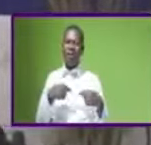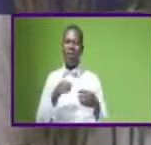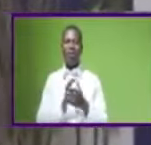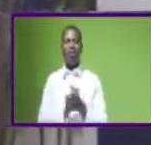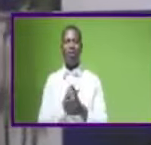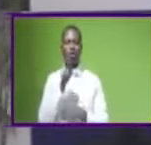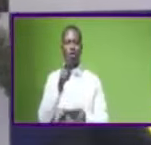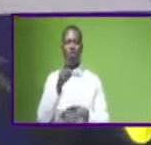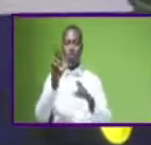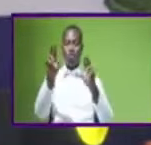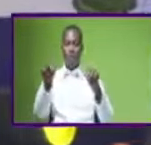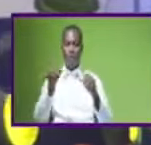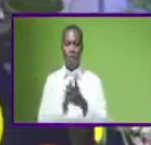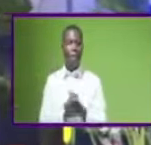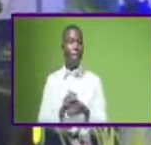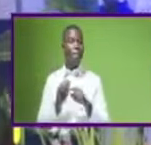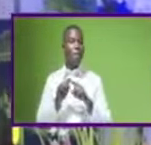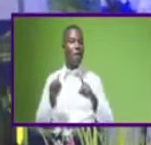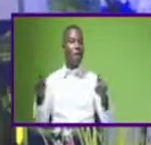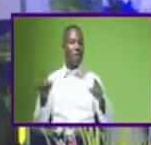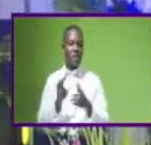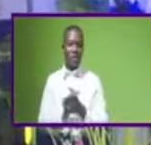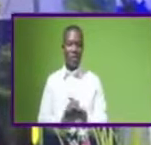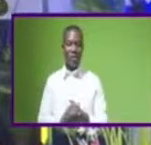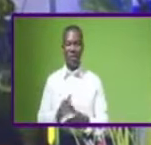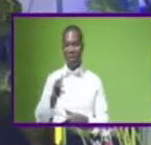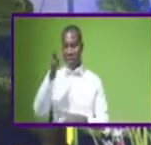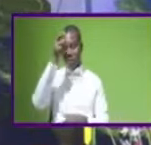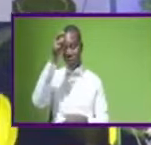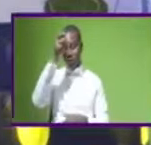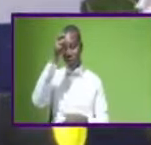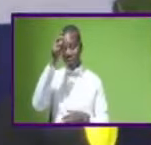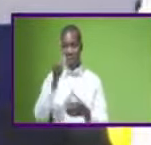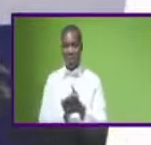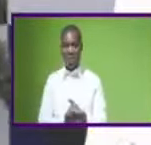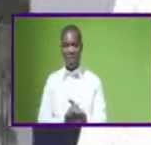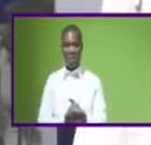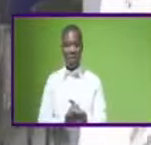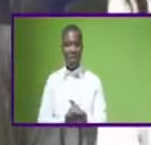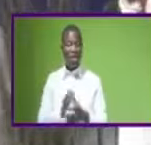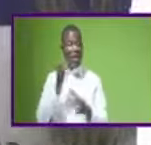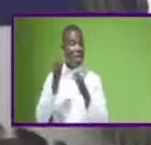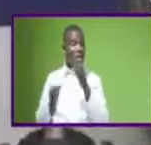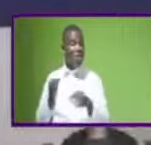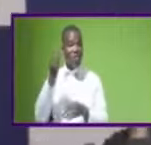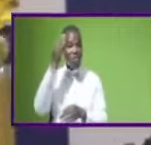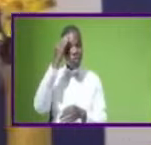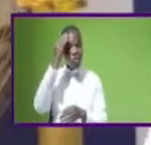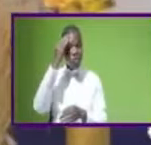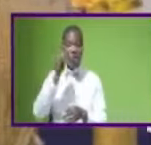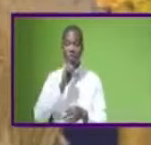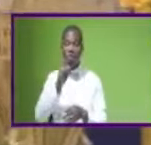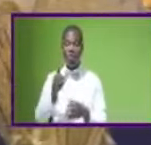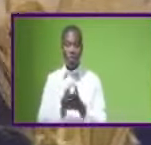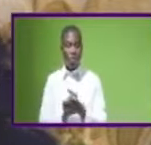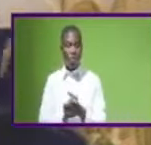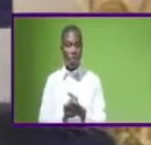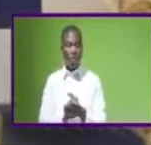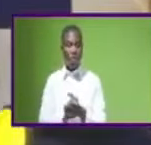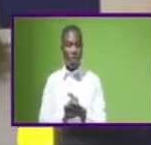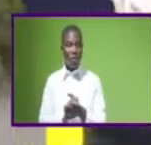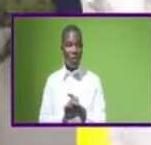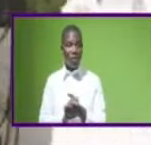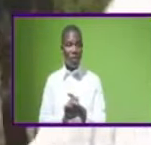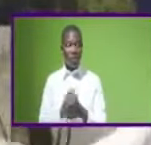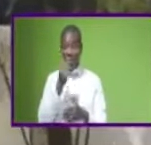Na na say time nanko ni mo pass what the Jesus